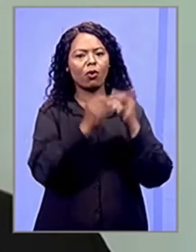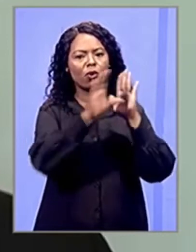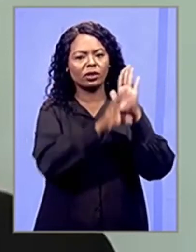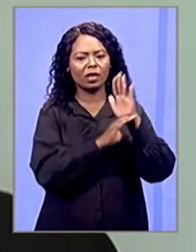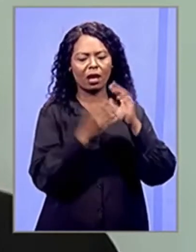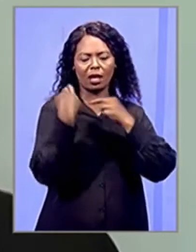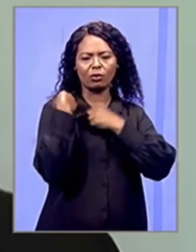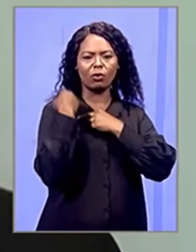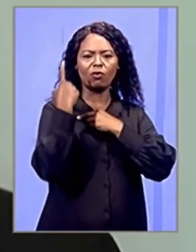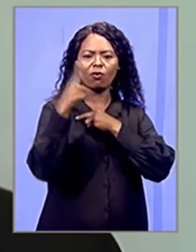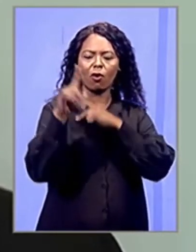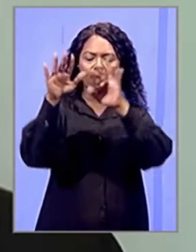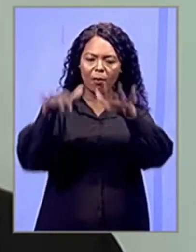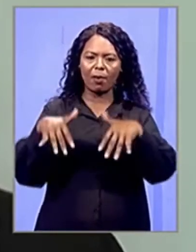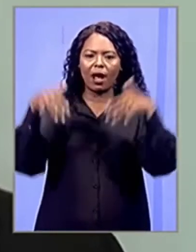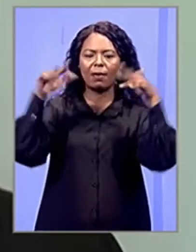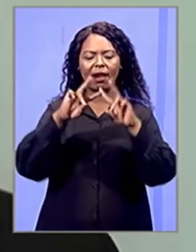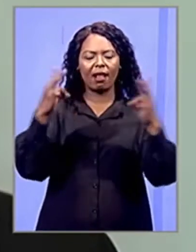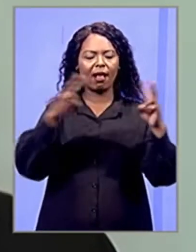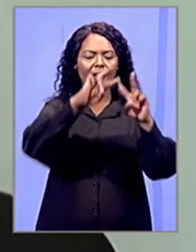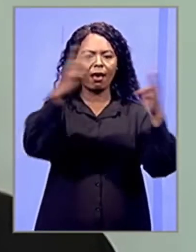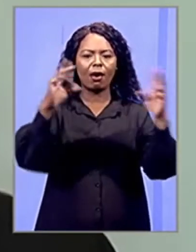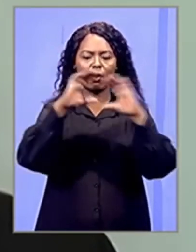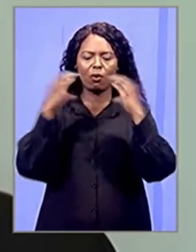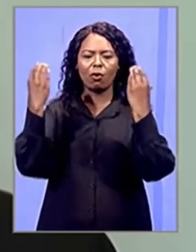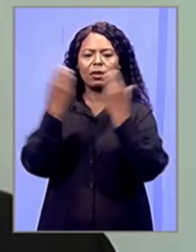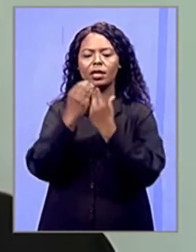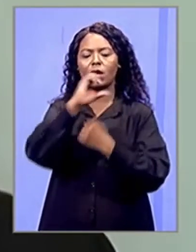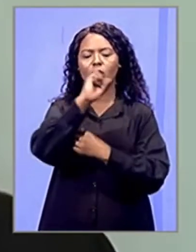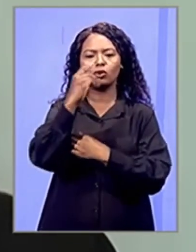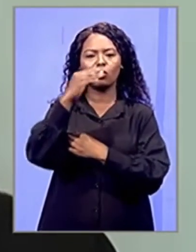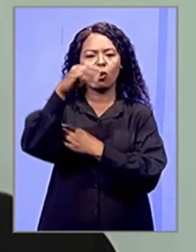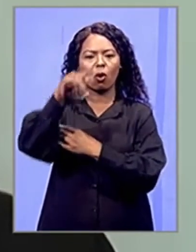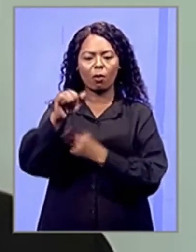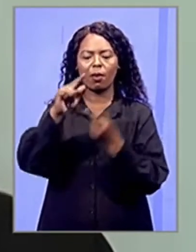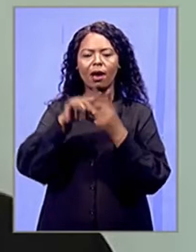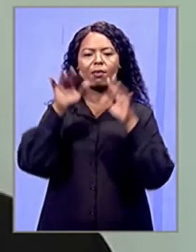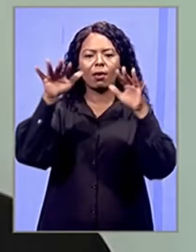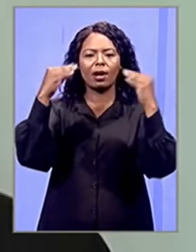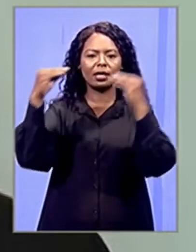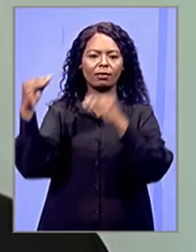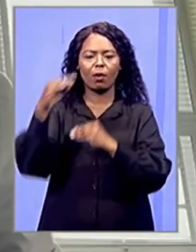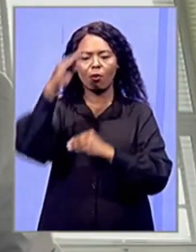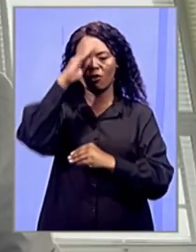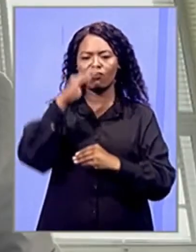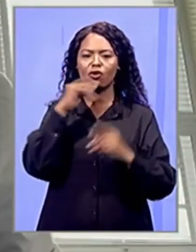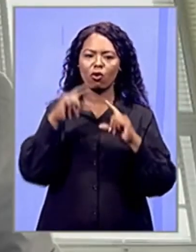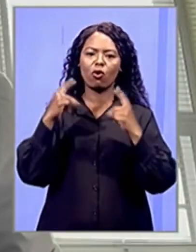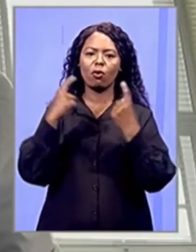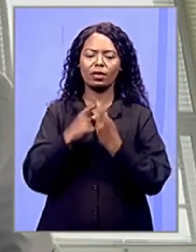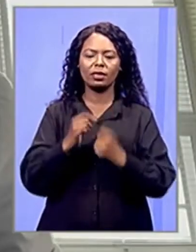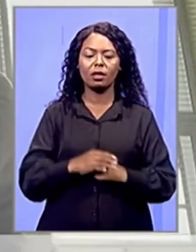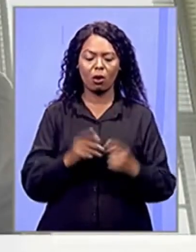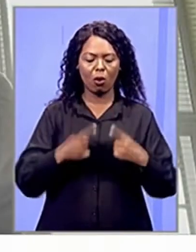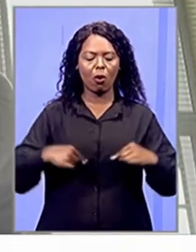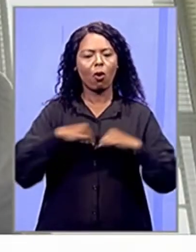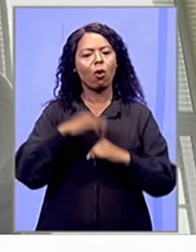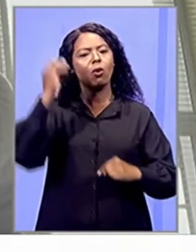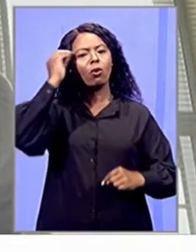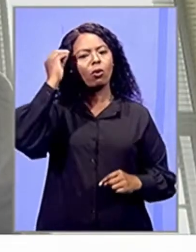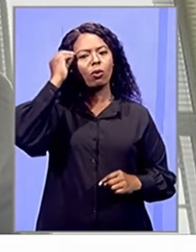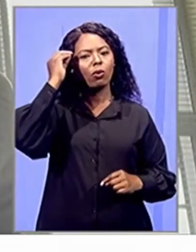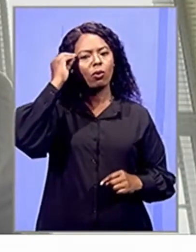to Parliament through various committees, including SCOPA and the Public Enterprises Portfolio Committee. We are all aware of some